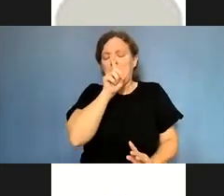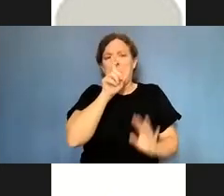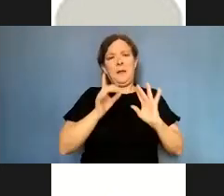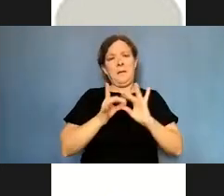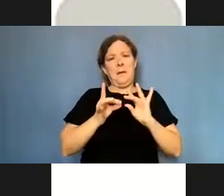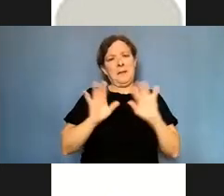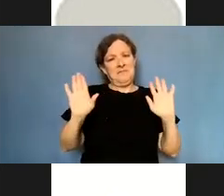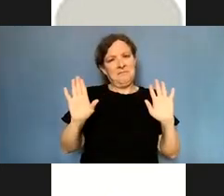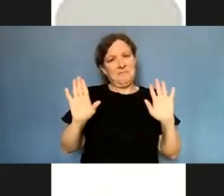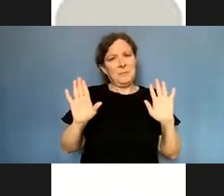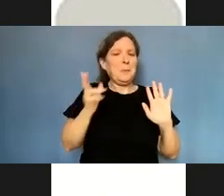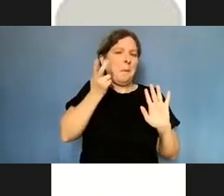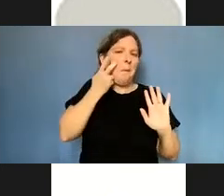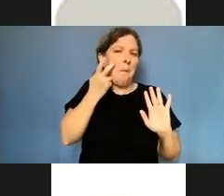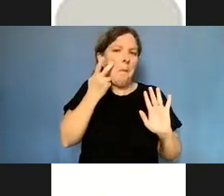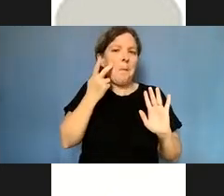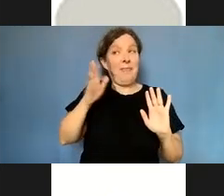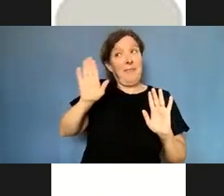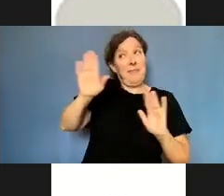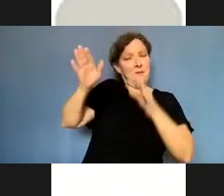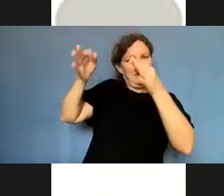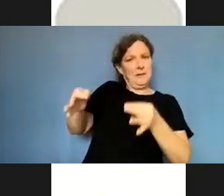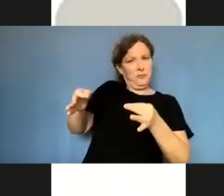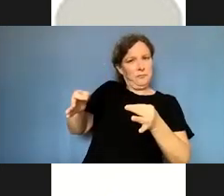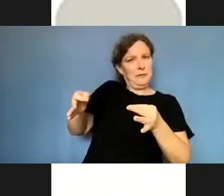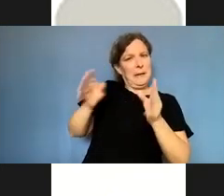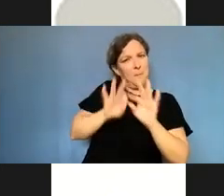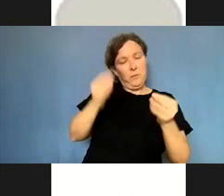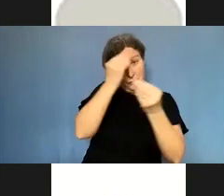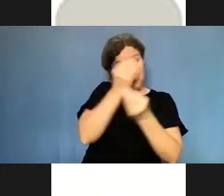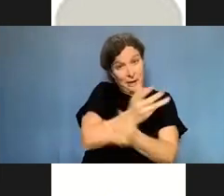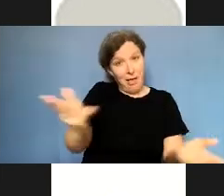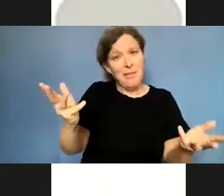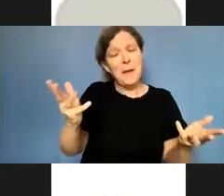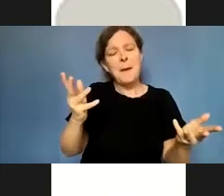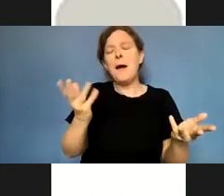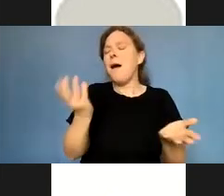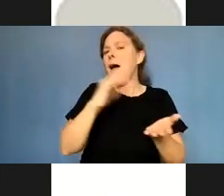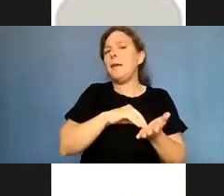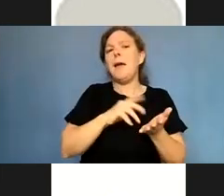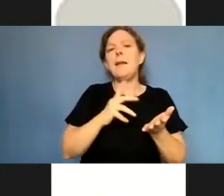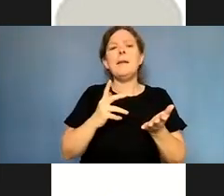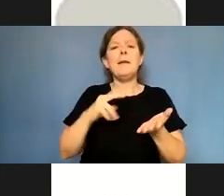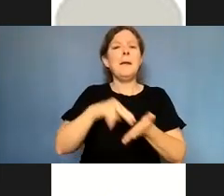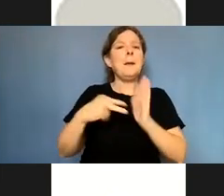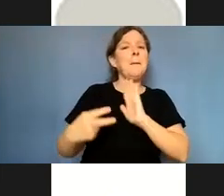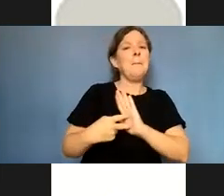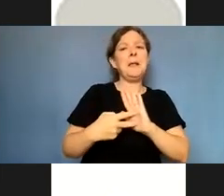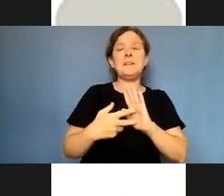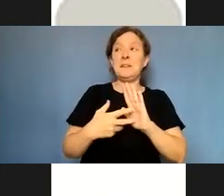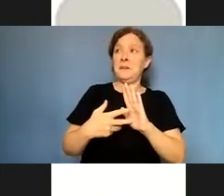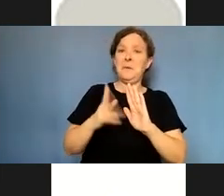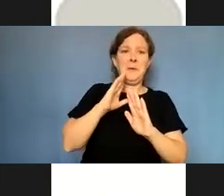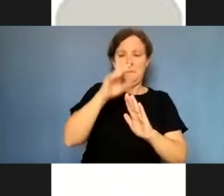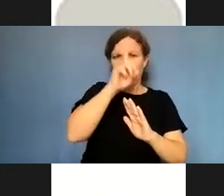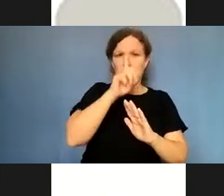decision, and I just wanted to make sure people were aware of it. But I really do emphasize that do not take these dates to the bank and assume